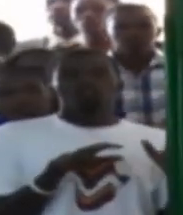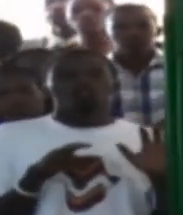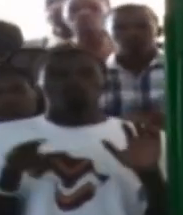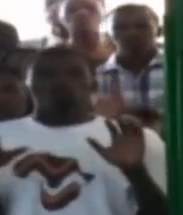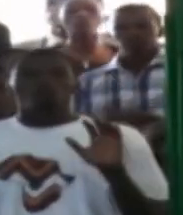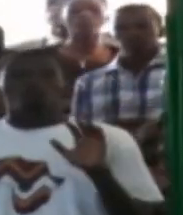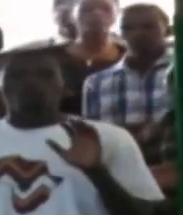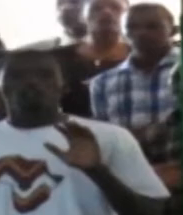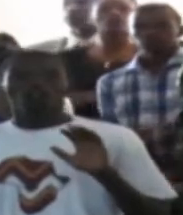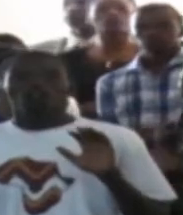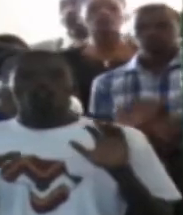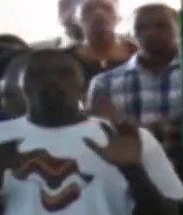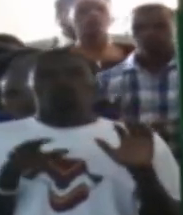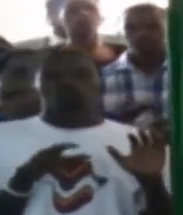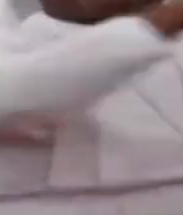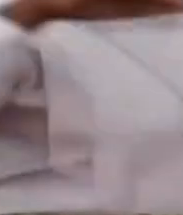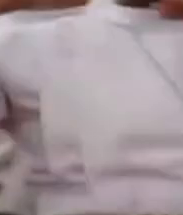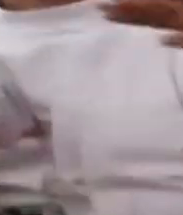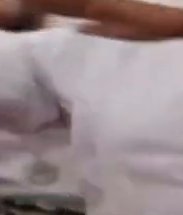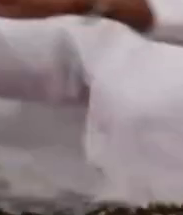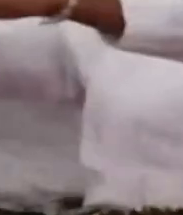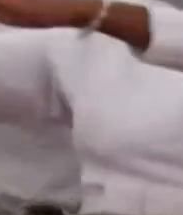my birthday